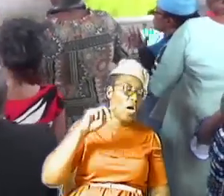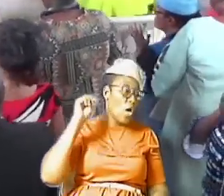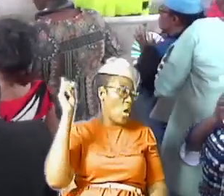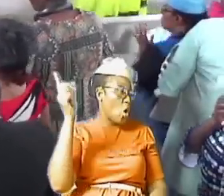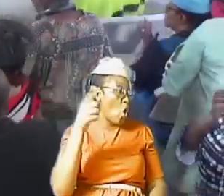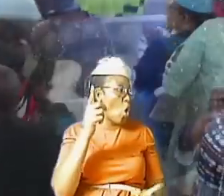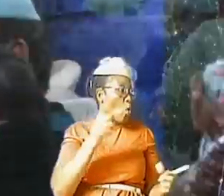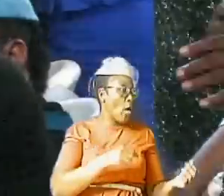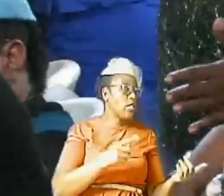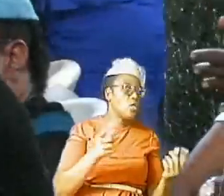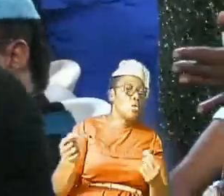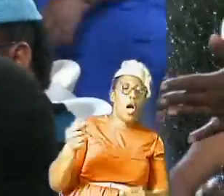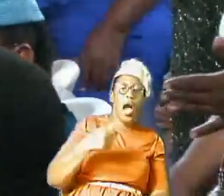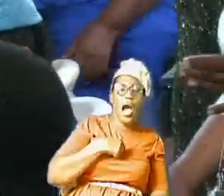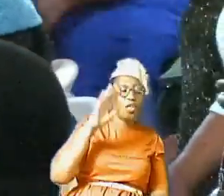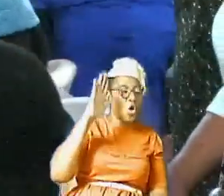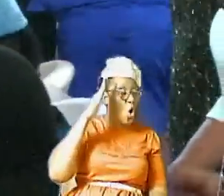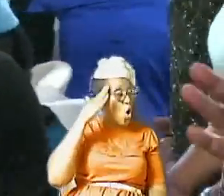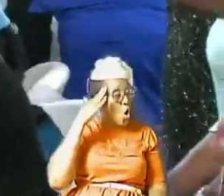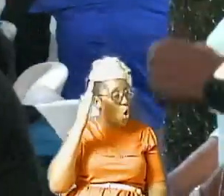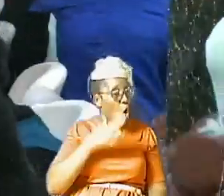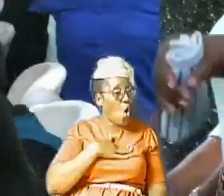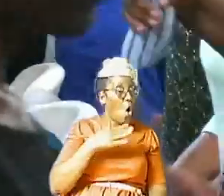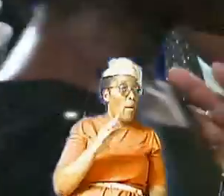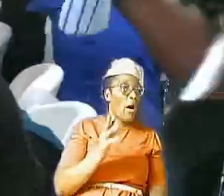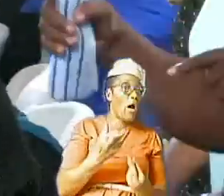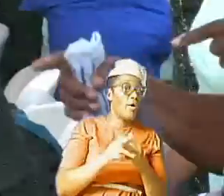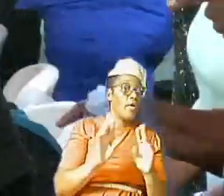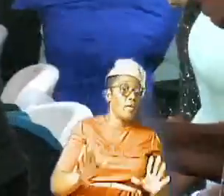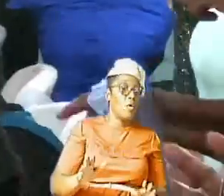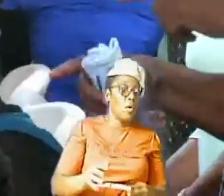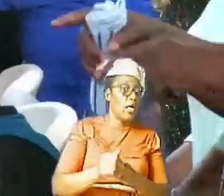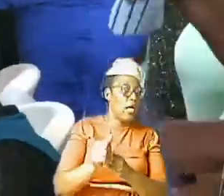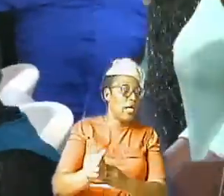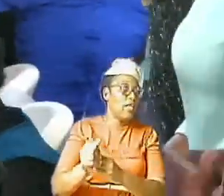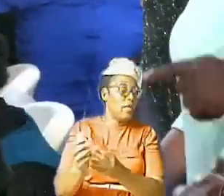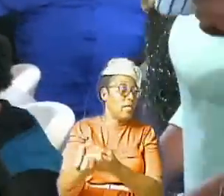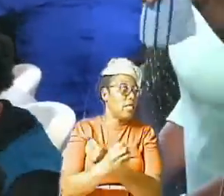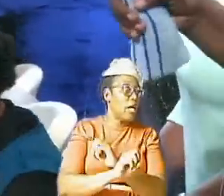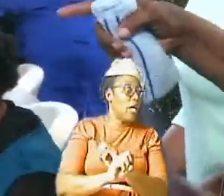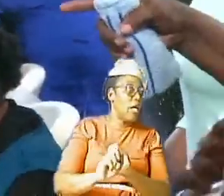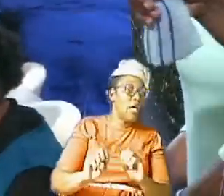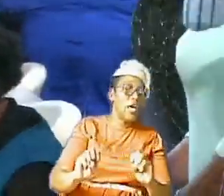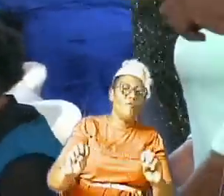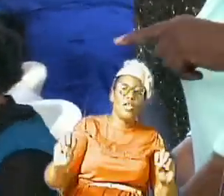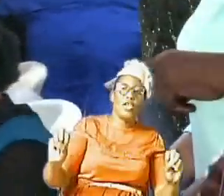I will always do. I know.